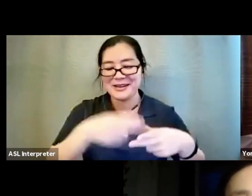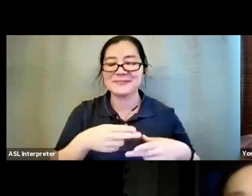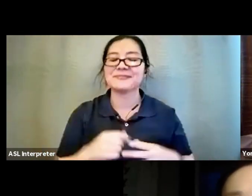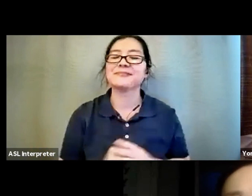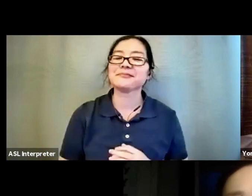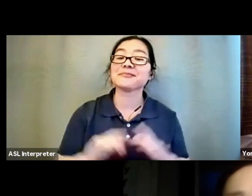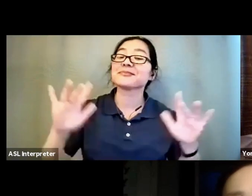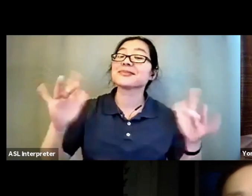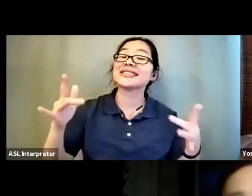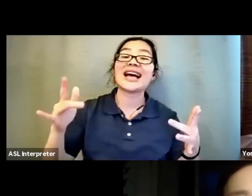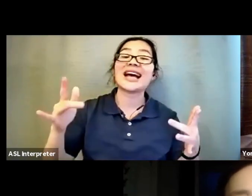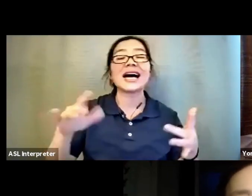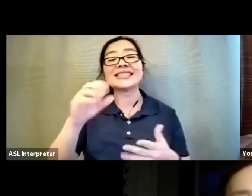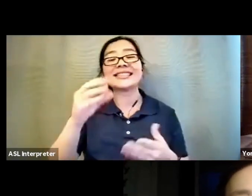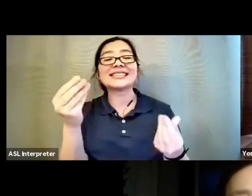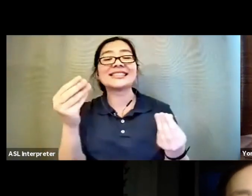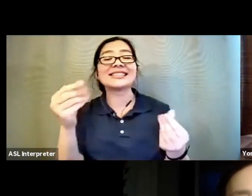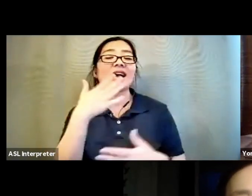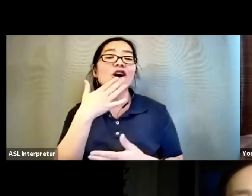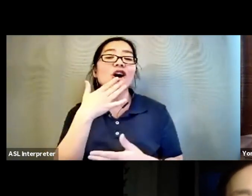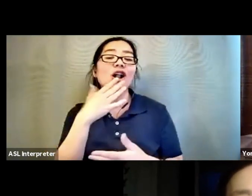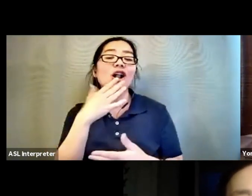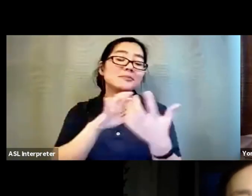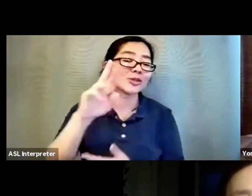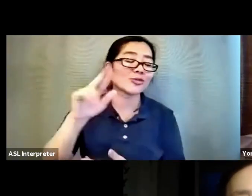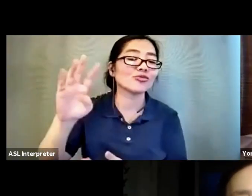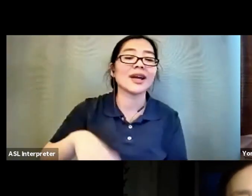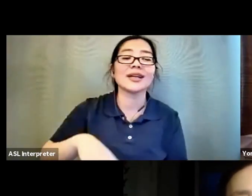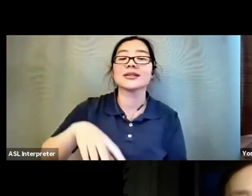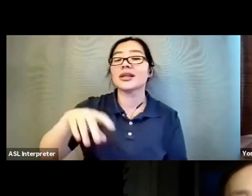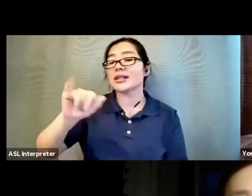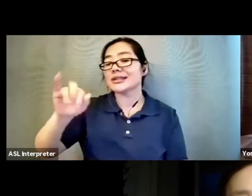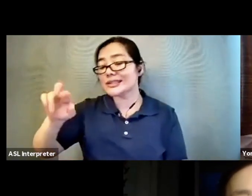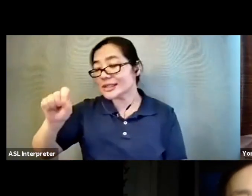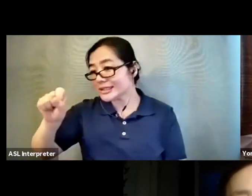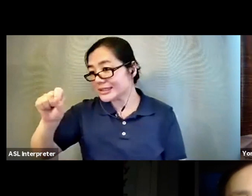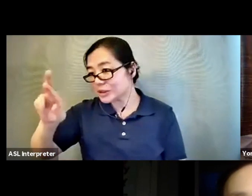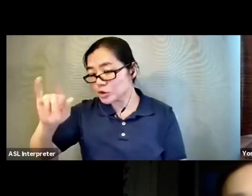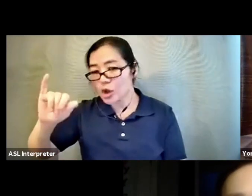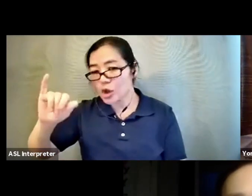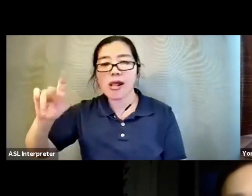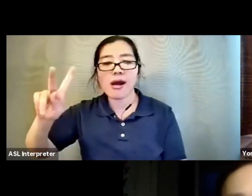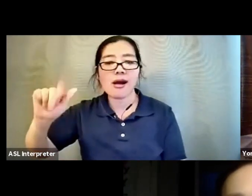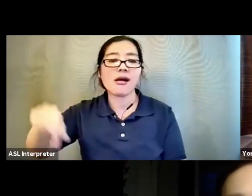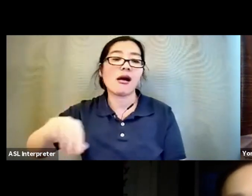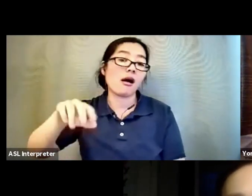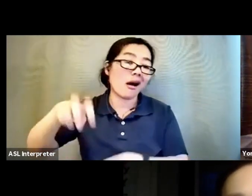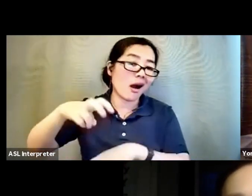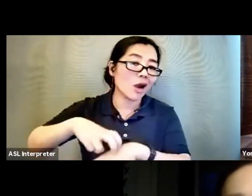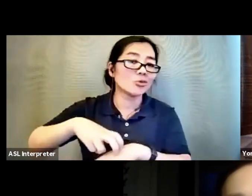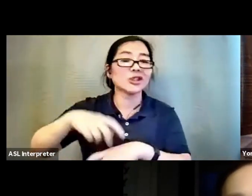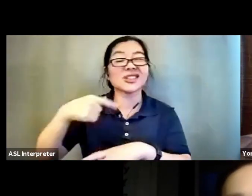light sand-colored mixed race, Sri Lankan, Roma, and Irish. I like to call myself just another middle-aged